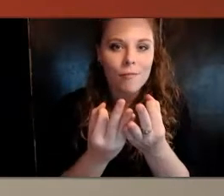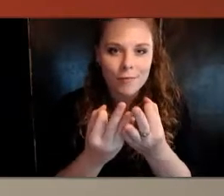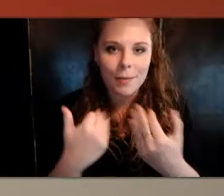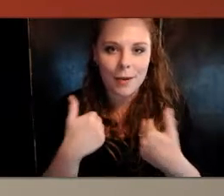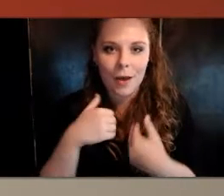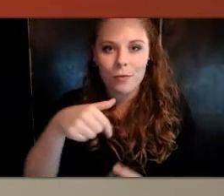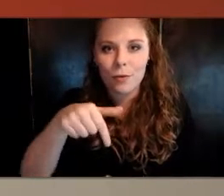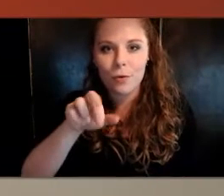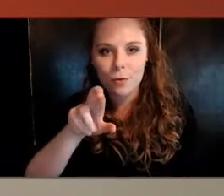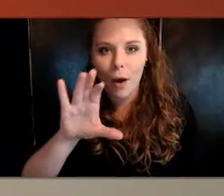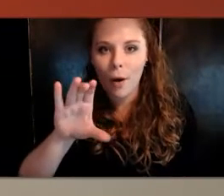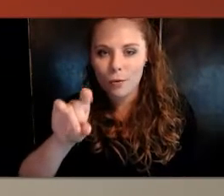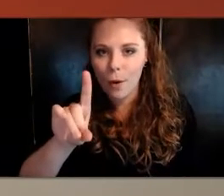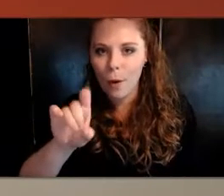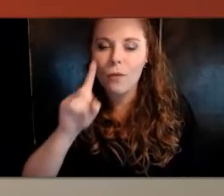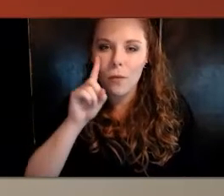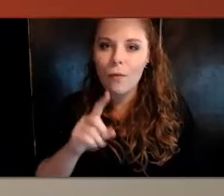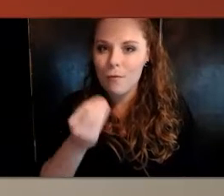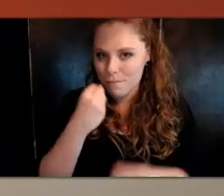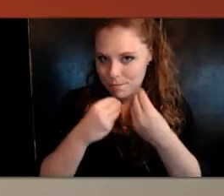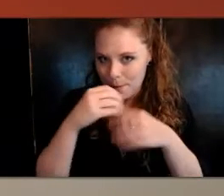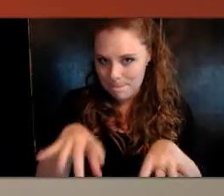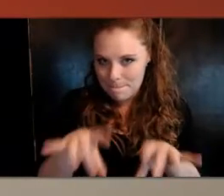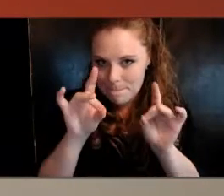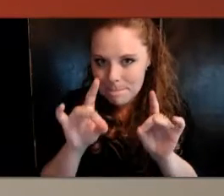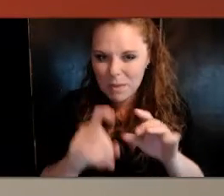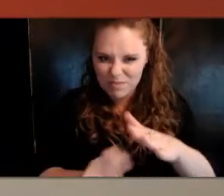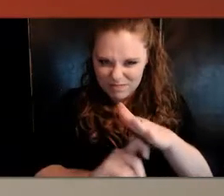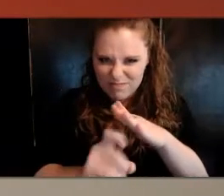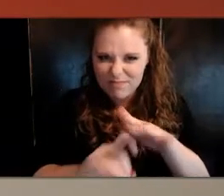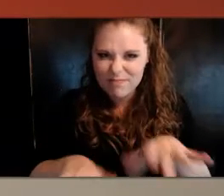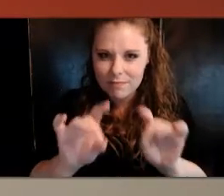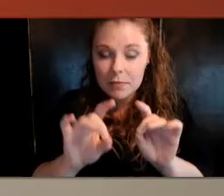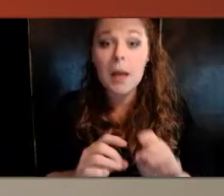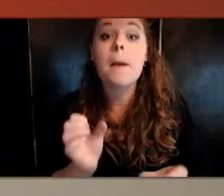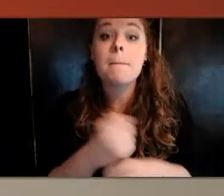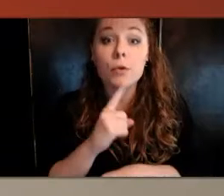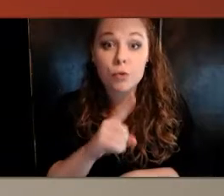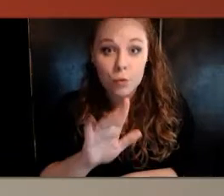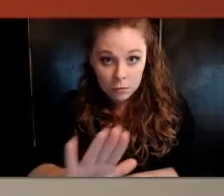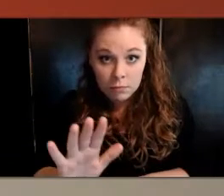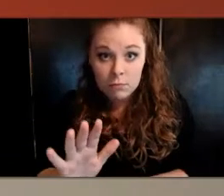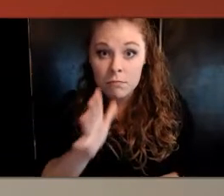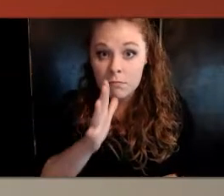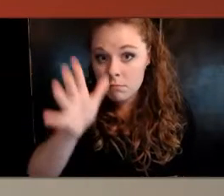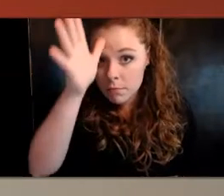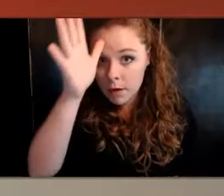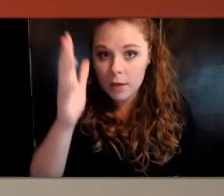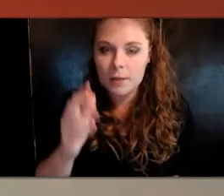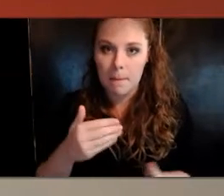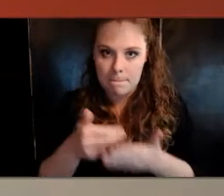when they pick up meals. Please be sure your parents are loading money into your My School Bucks account to start this